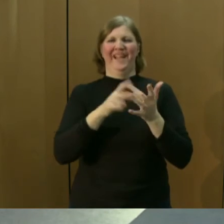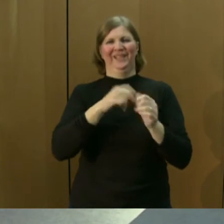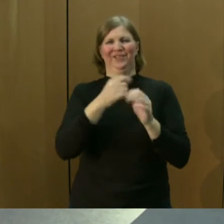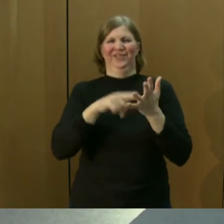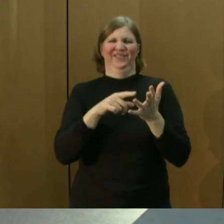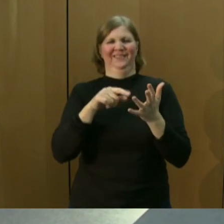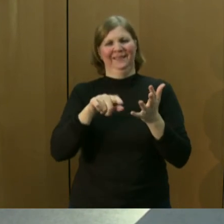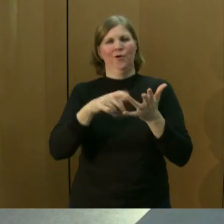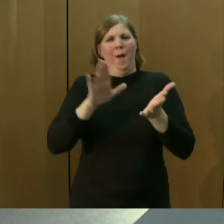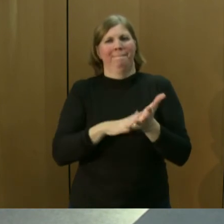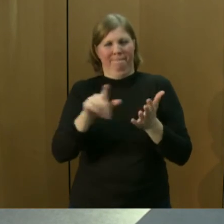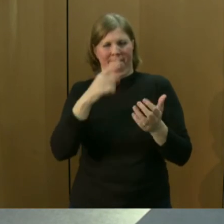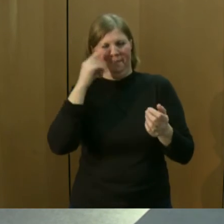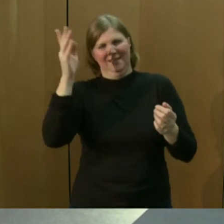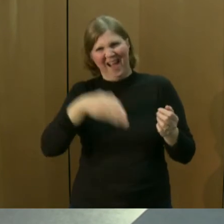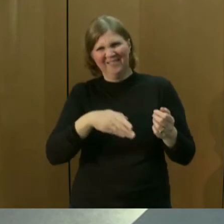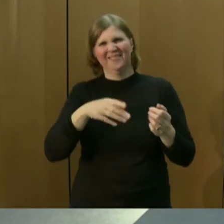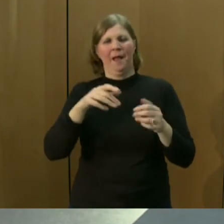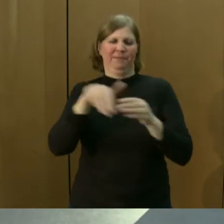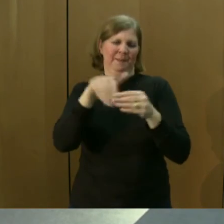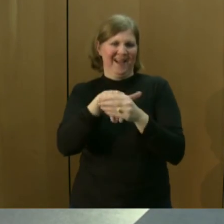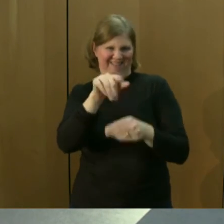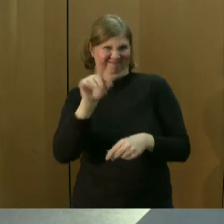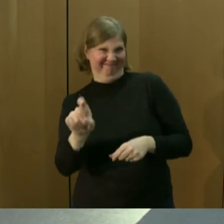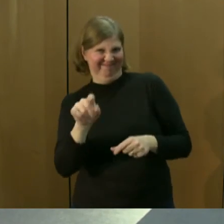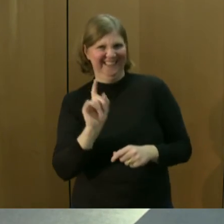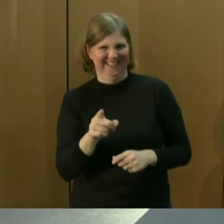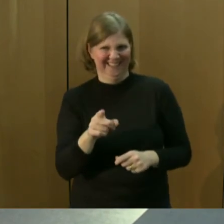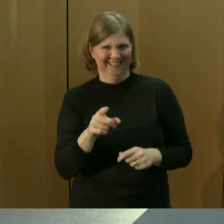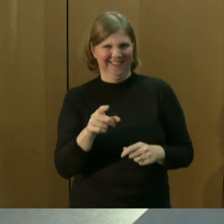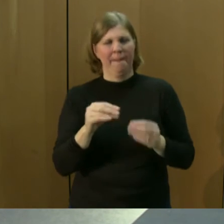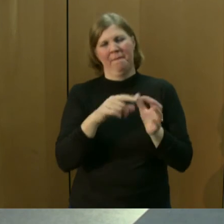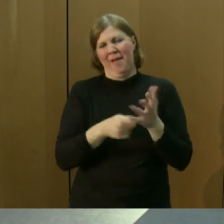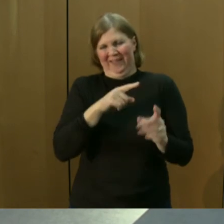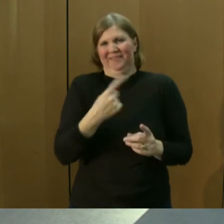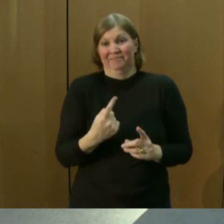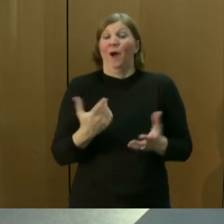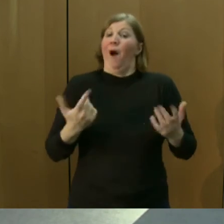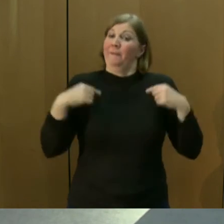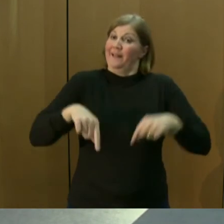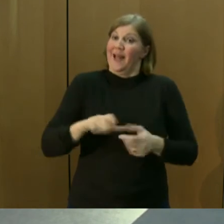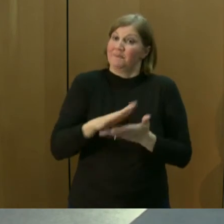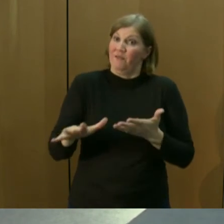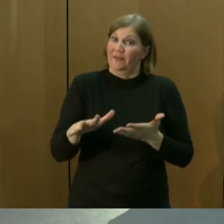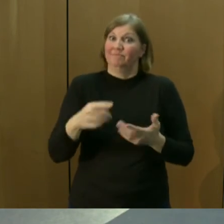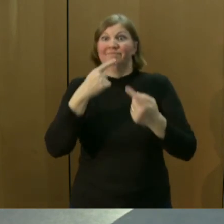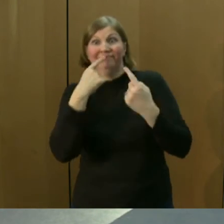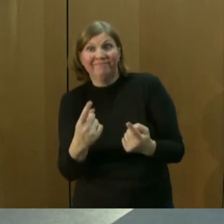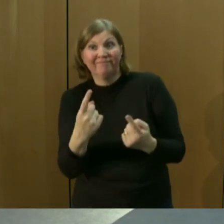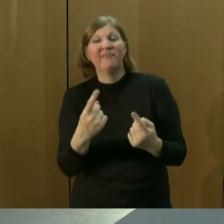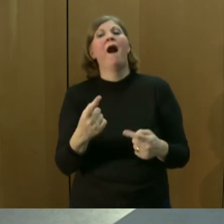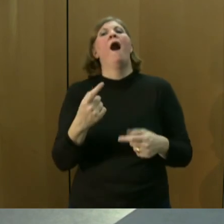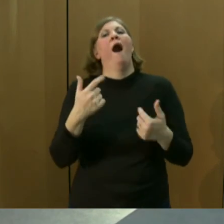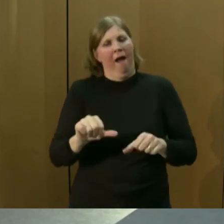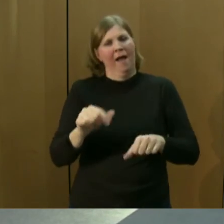say in Edinburgh that time is a gift because everyone's always needing to be in 3 different places at one time, so I'm going to gift you 1 minute. I would